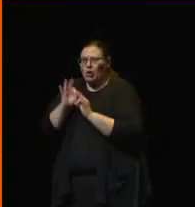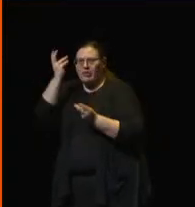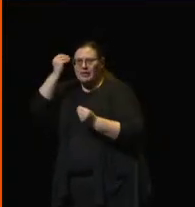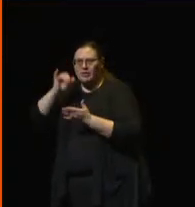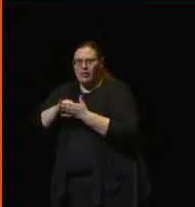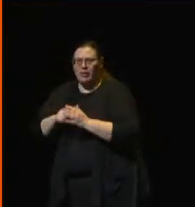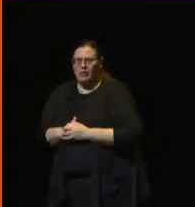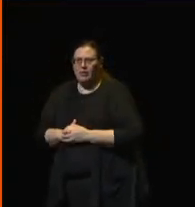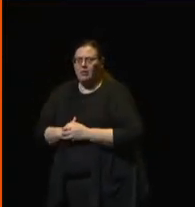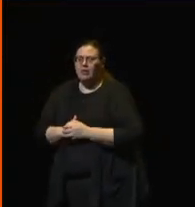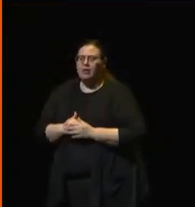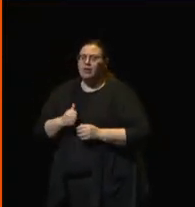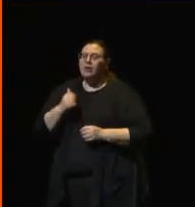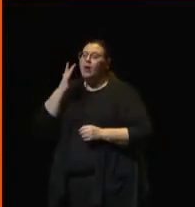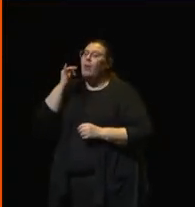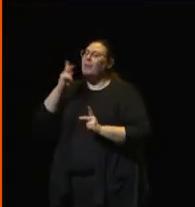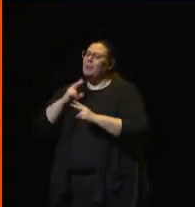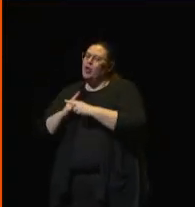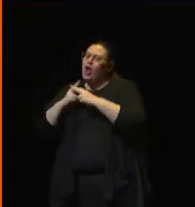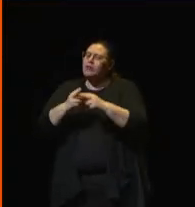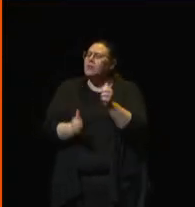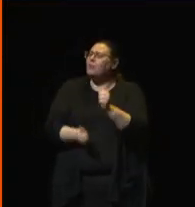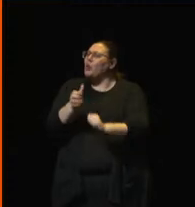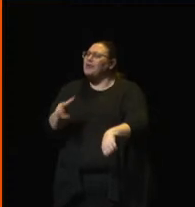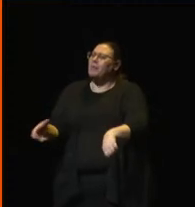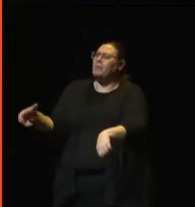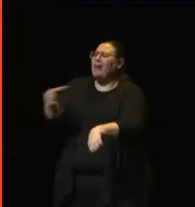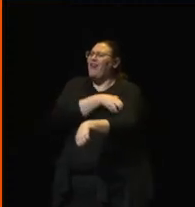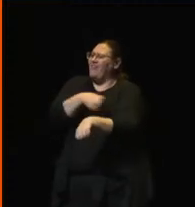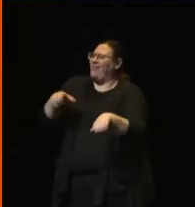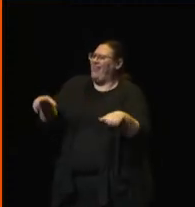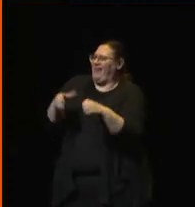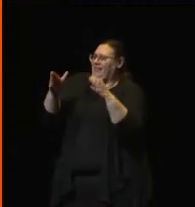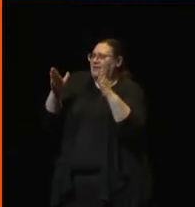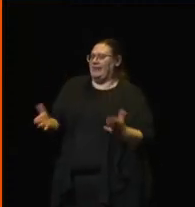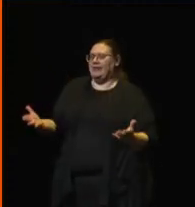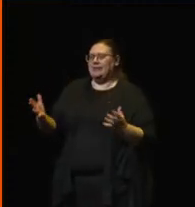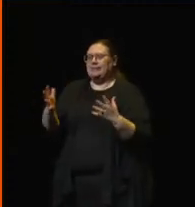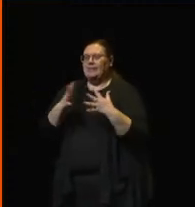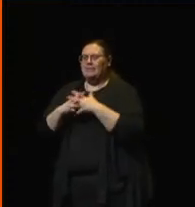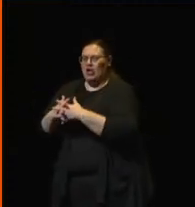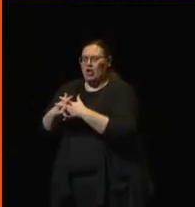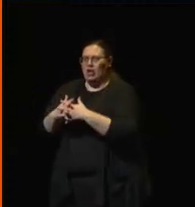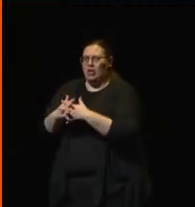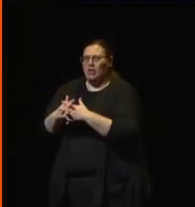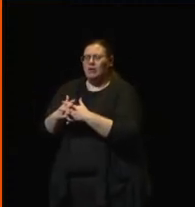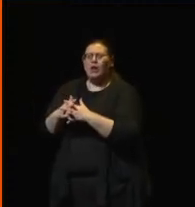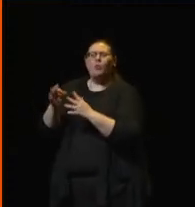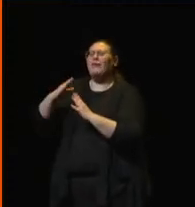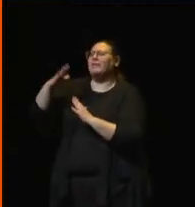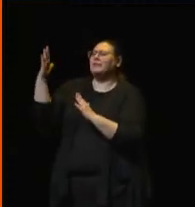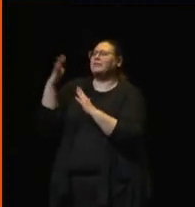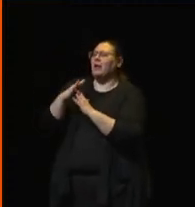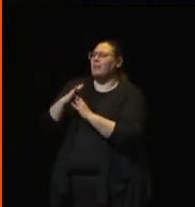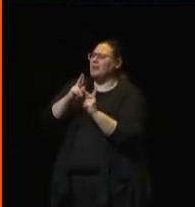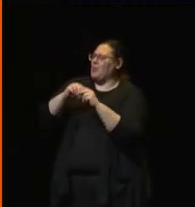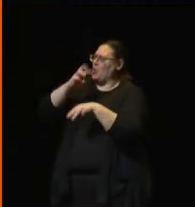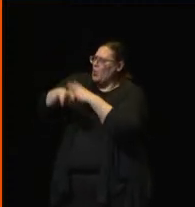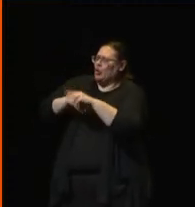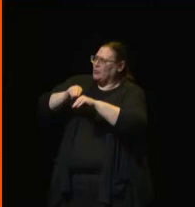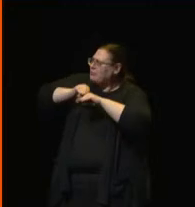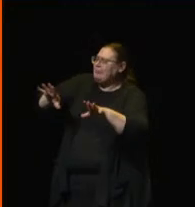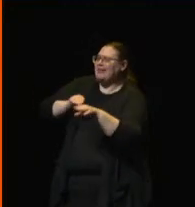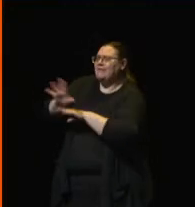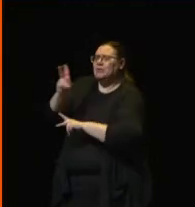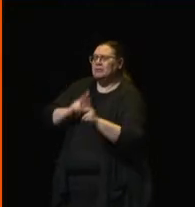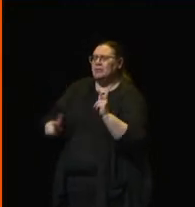why he was called the most powerful activist in America and one of the most influential people in the world, why he has